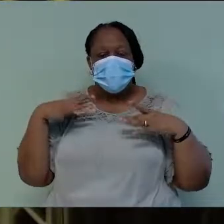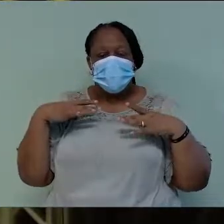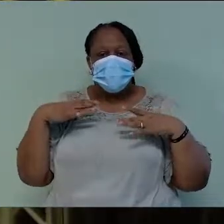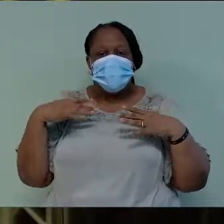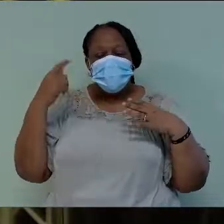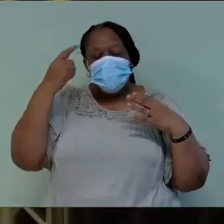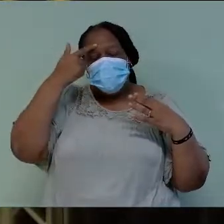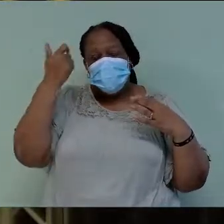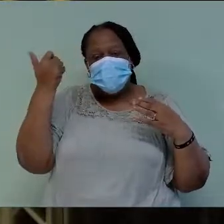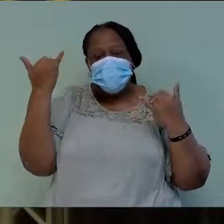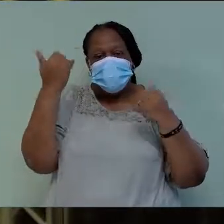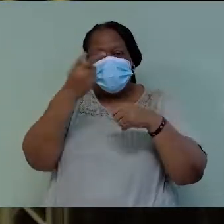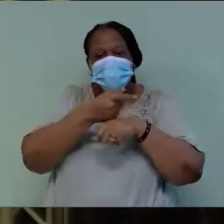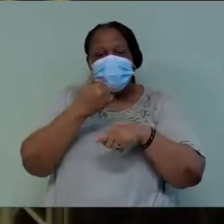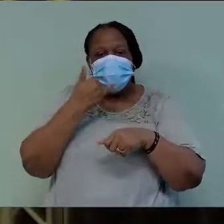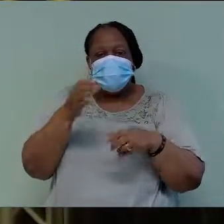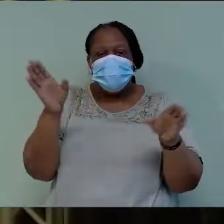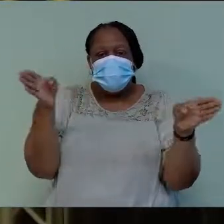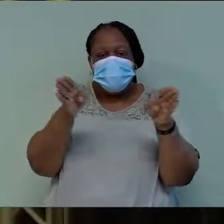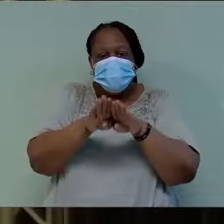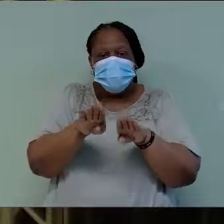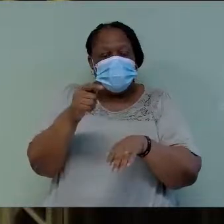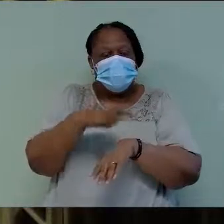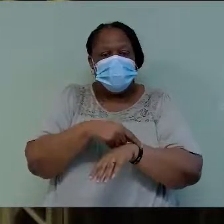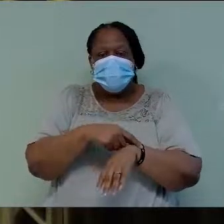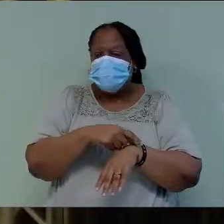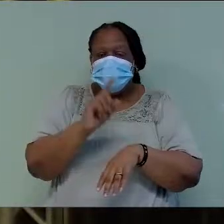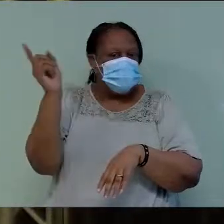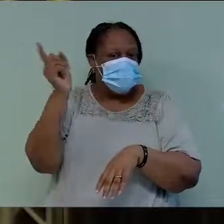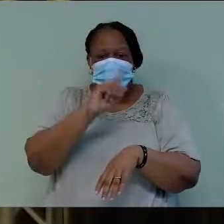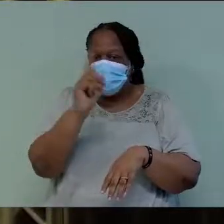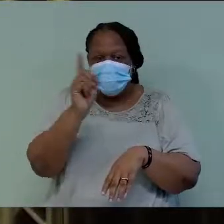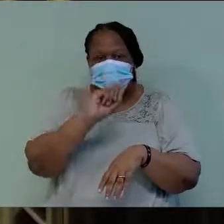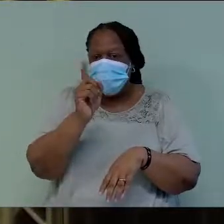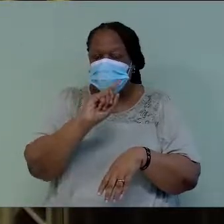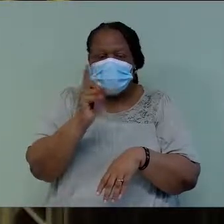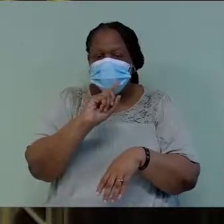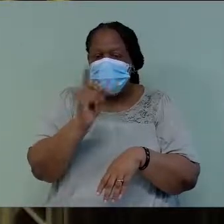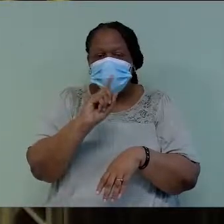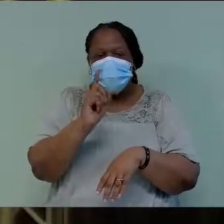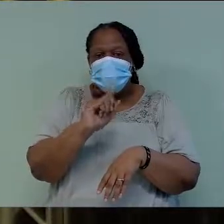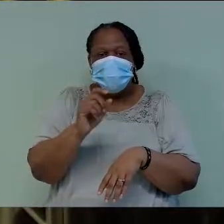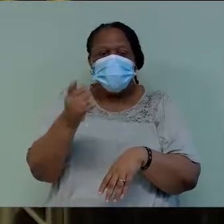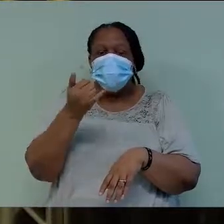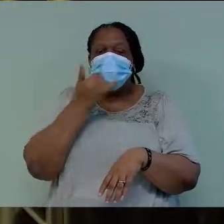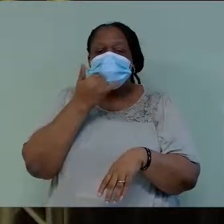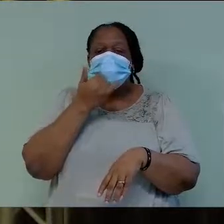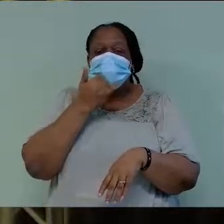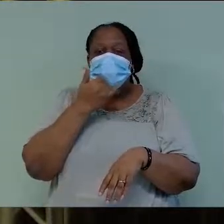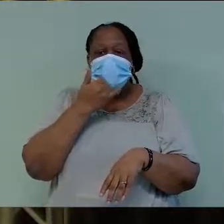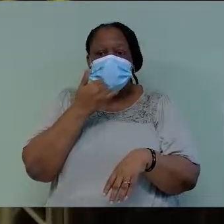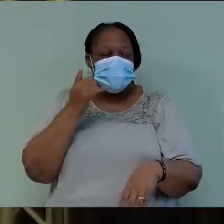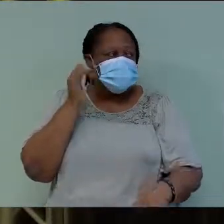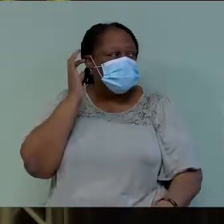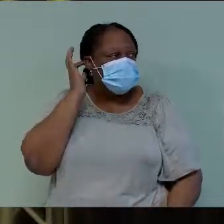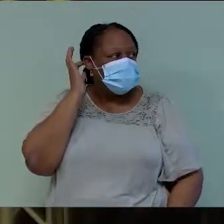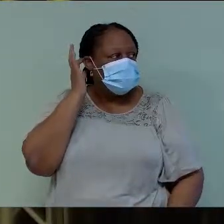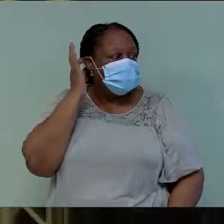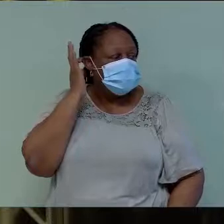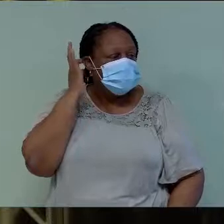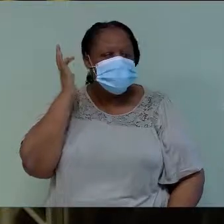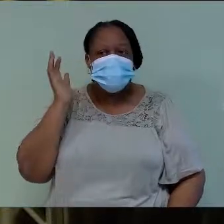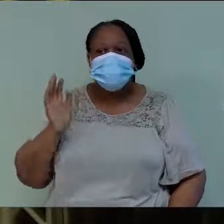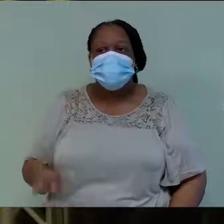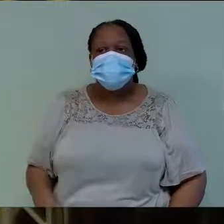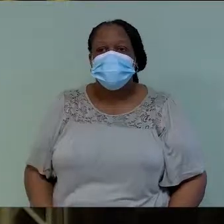the employee, take another vacation day. And if another day is the lockdown on the weekend, the employer must not